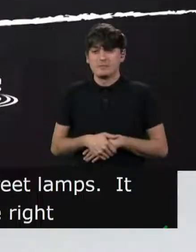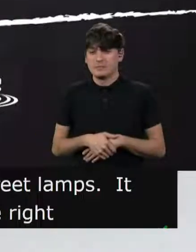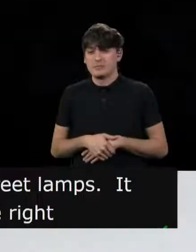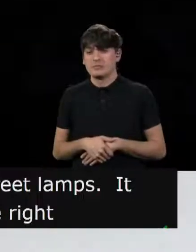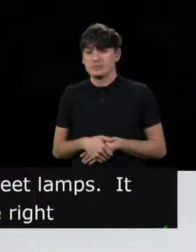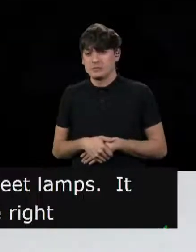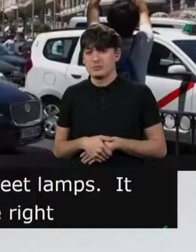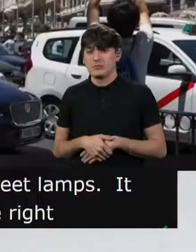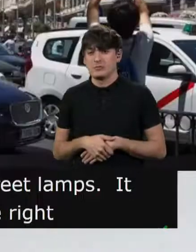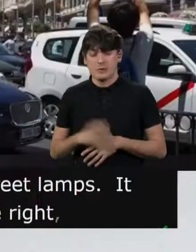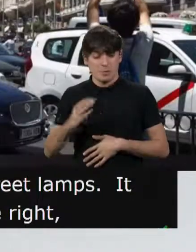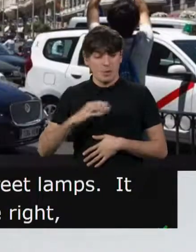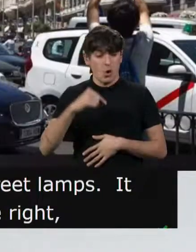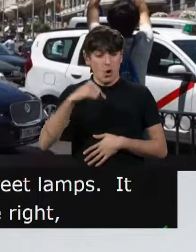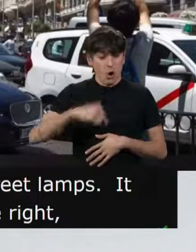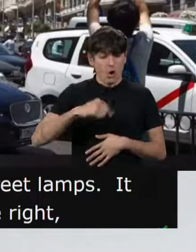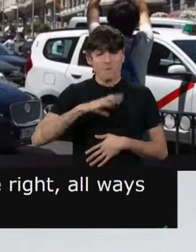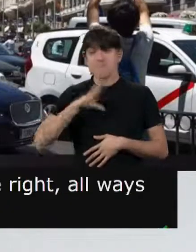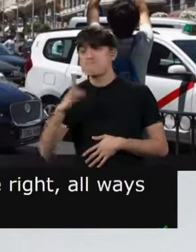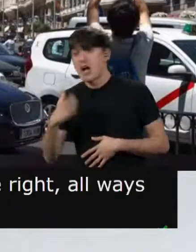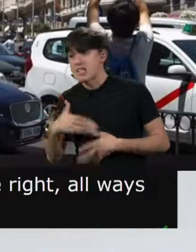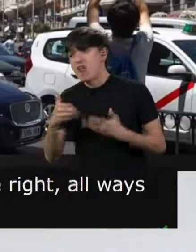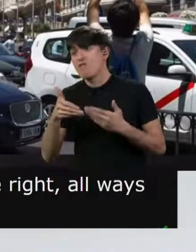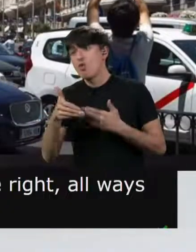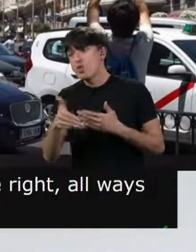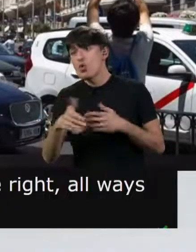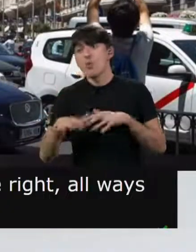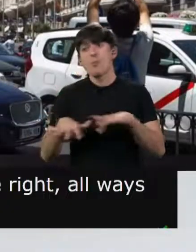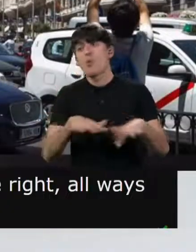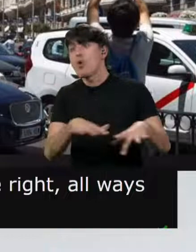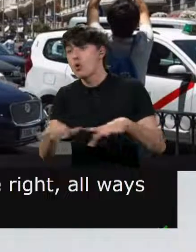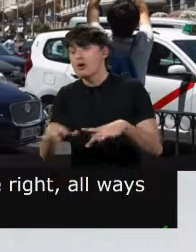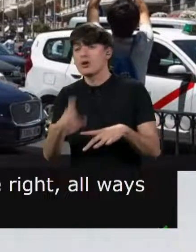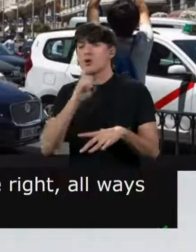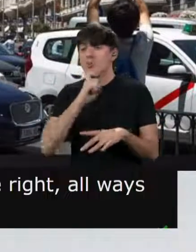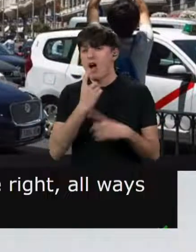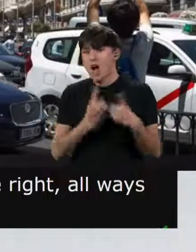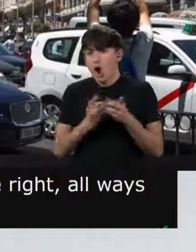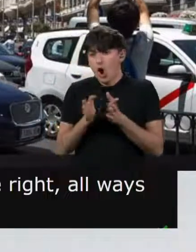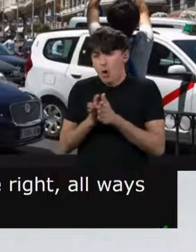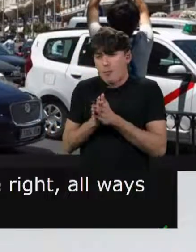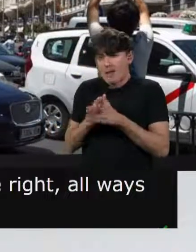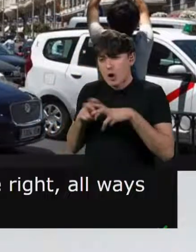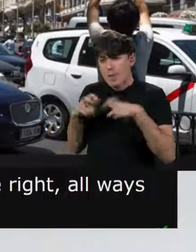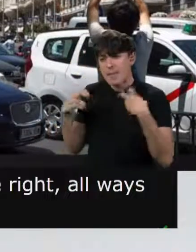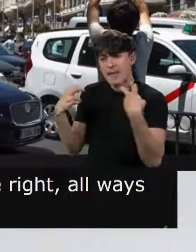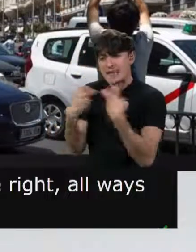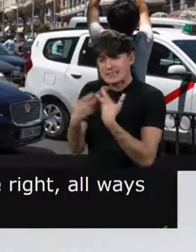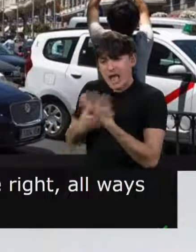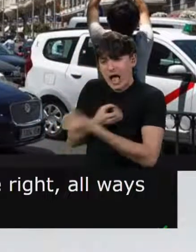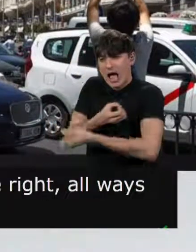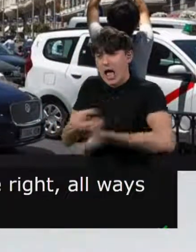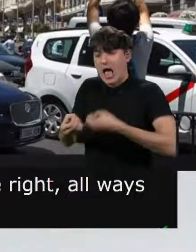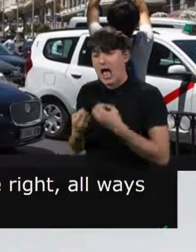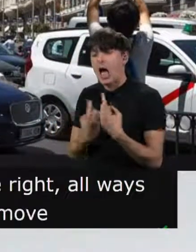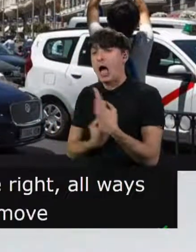Orense. How are we moving today and how will we move tomorrow?